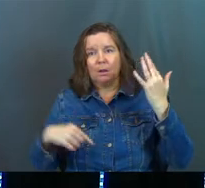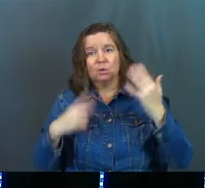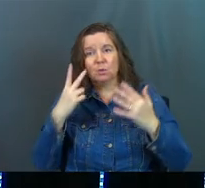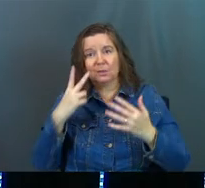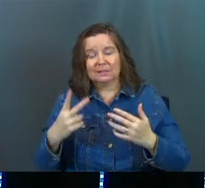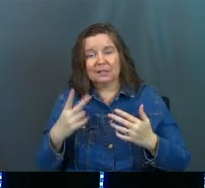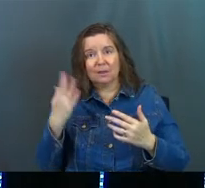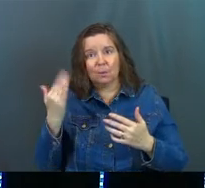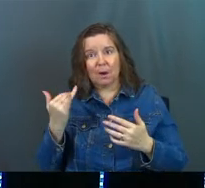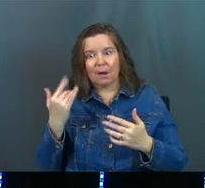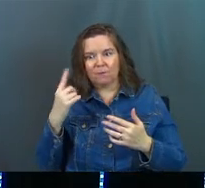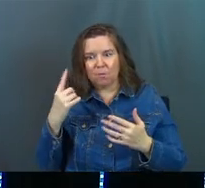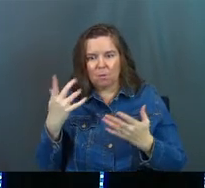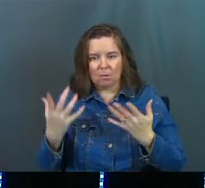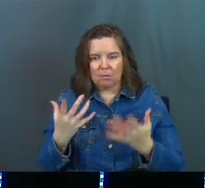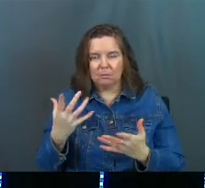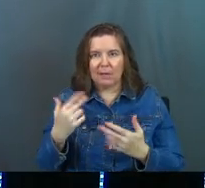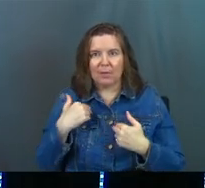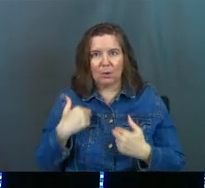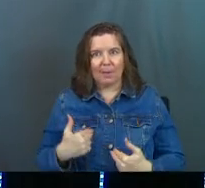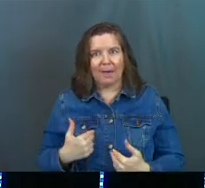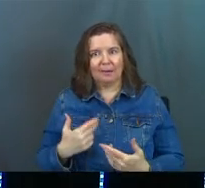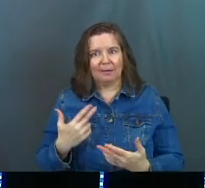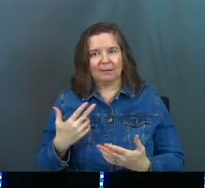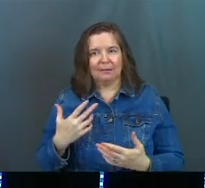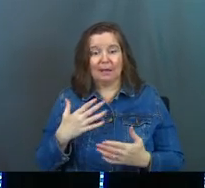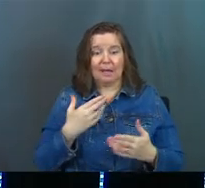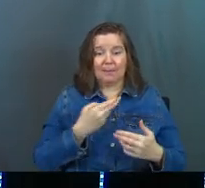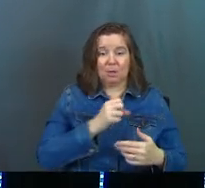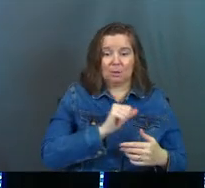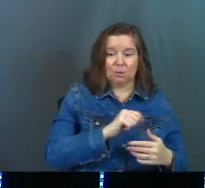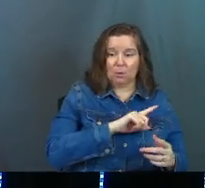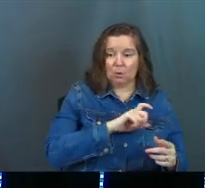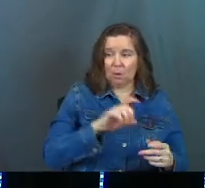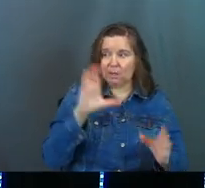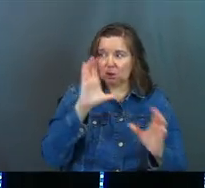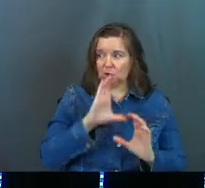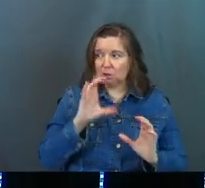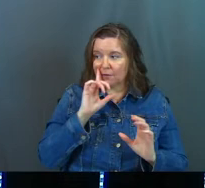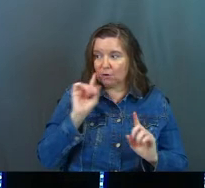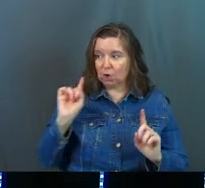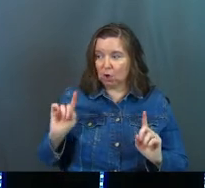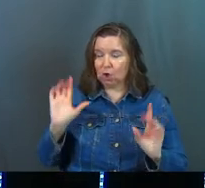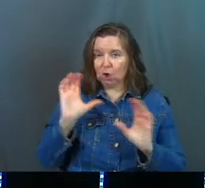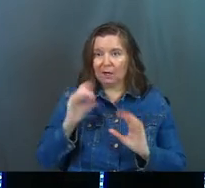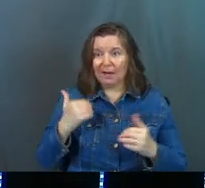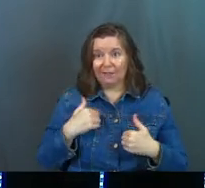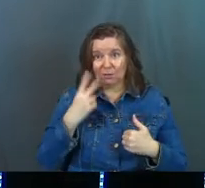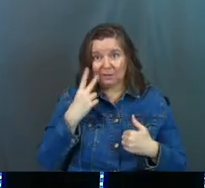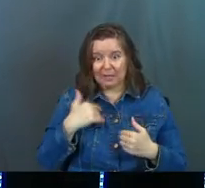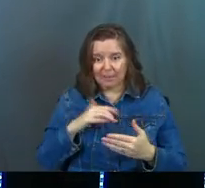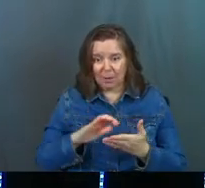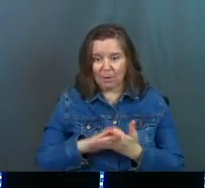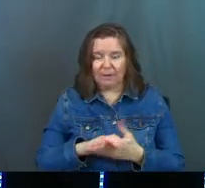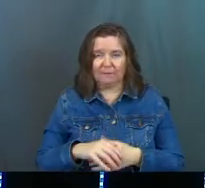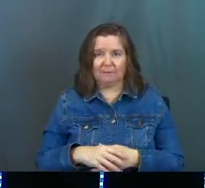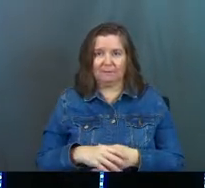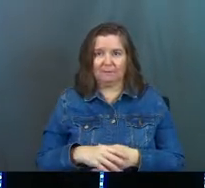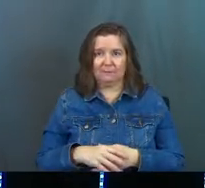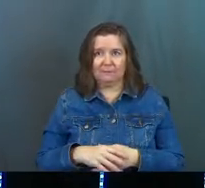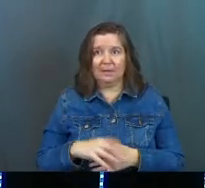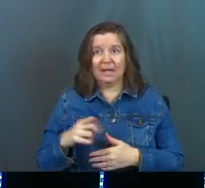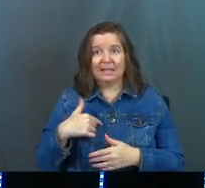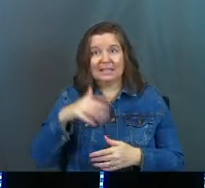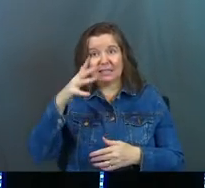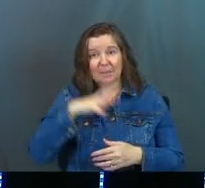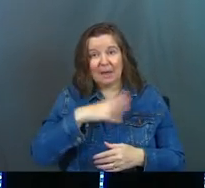see the humanity that's there. And maybe Hosea, while he's going, he's searching for her, and have you seen my wife?